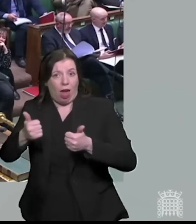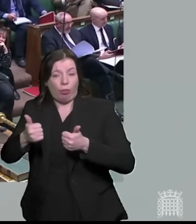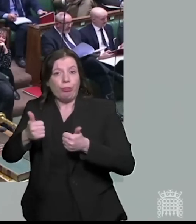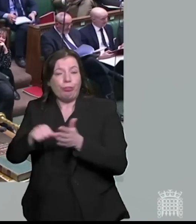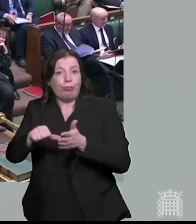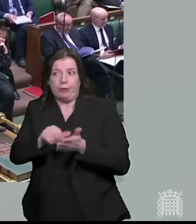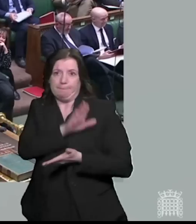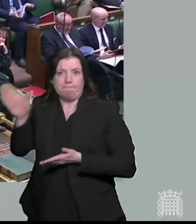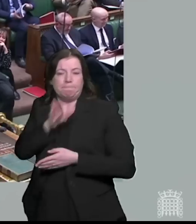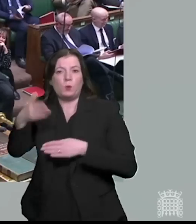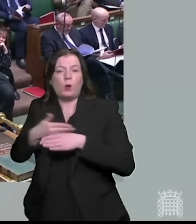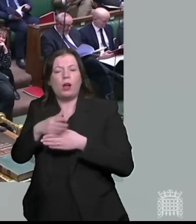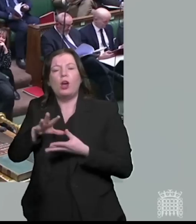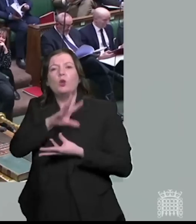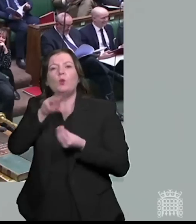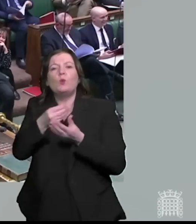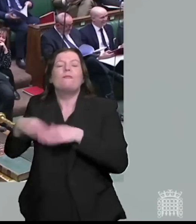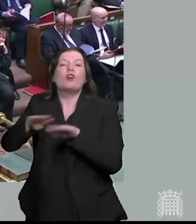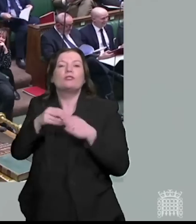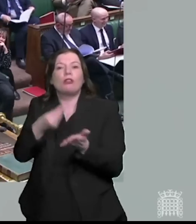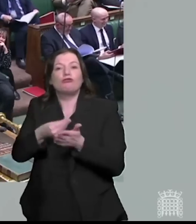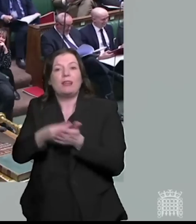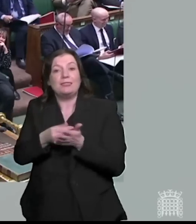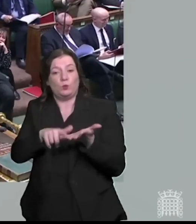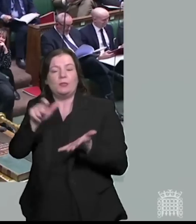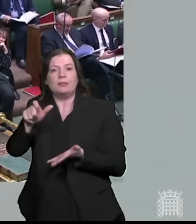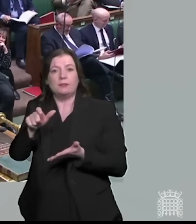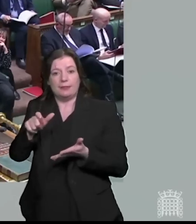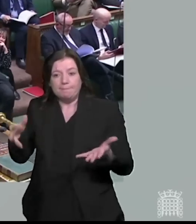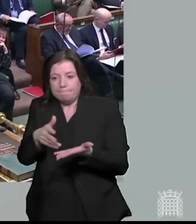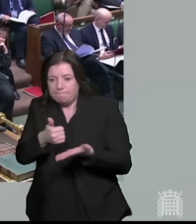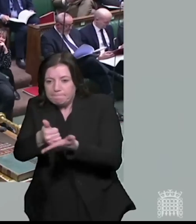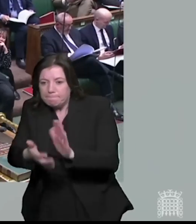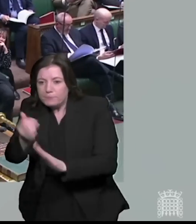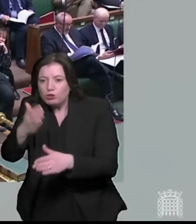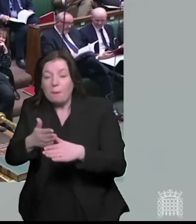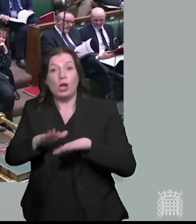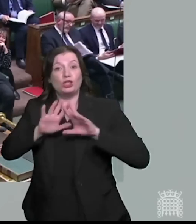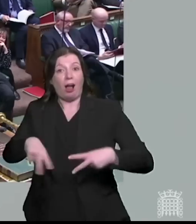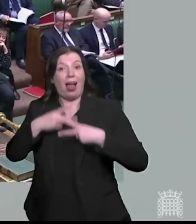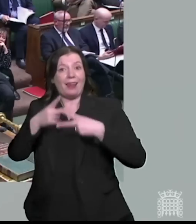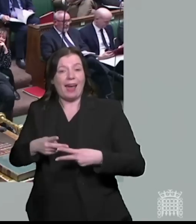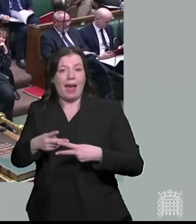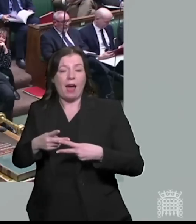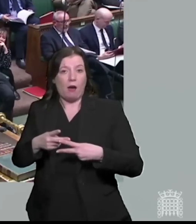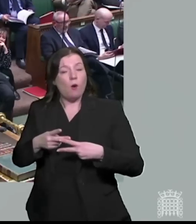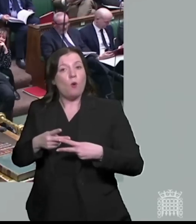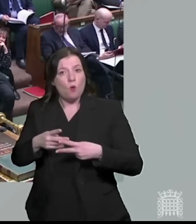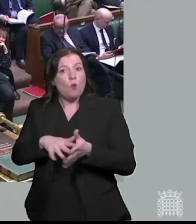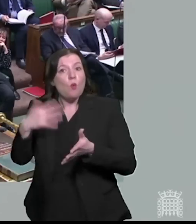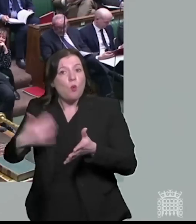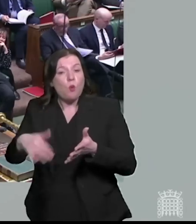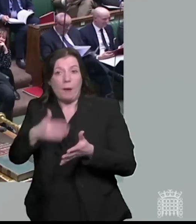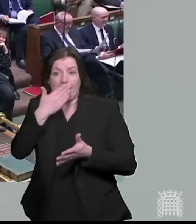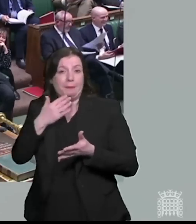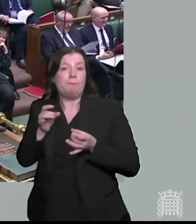work. The universal credit system must help people into employment, and childcare is a huge barrier to that.